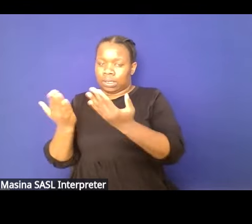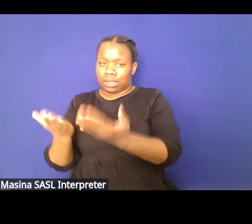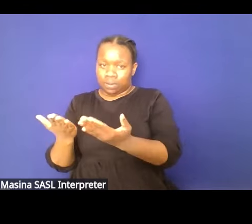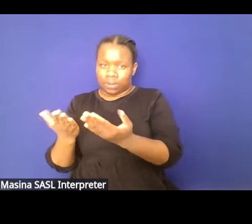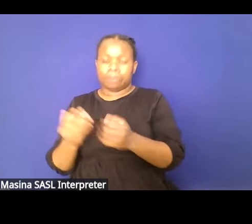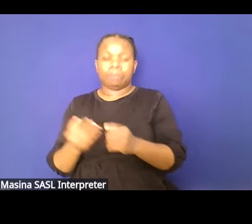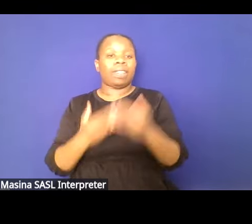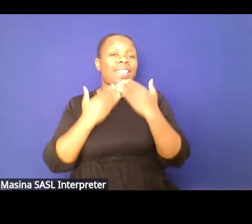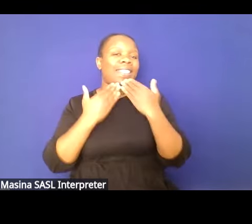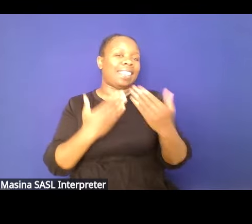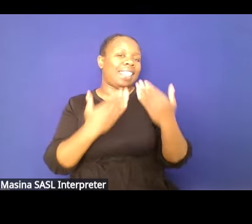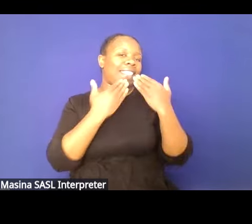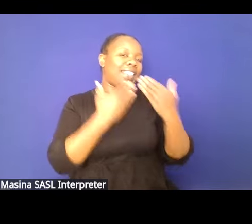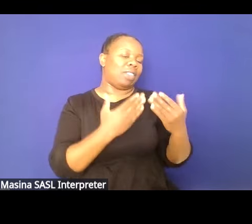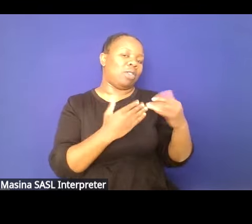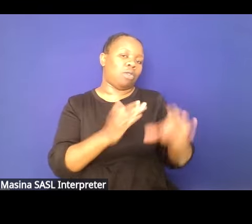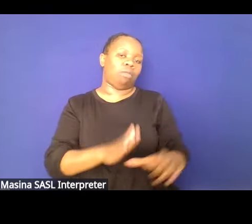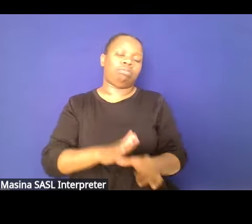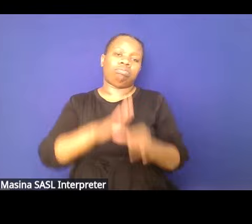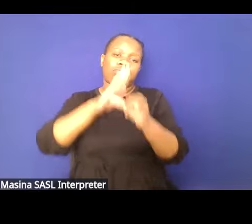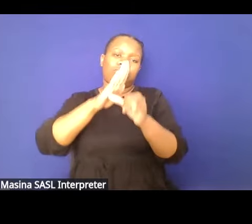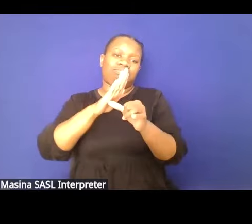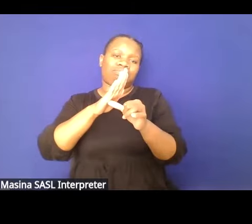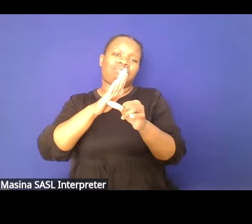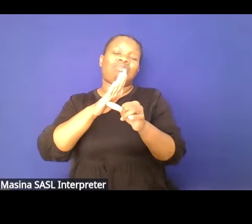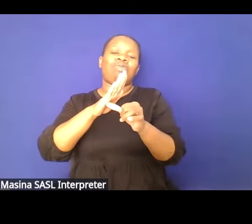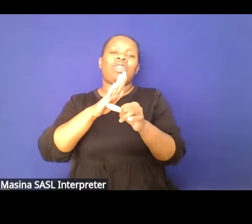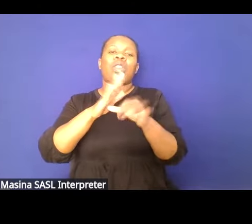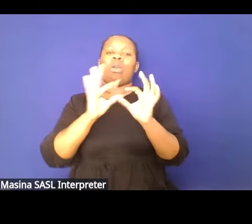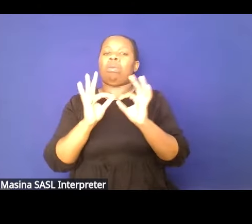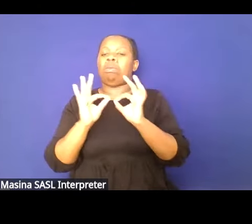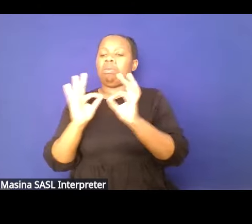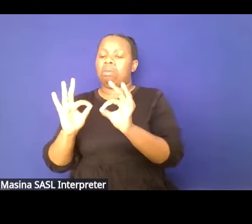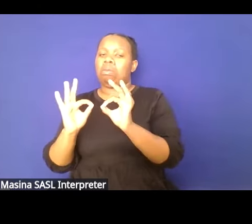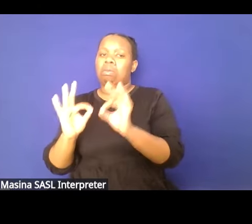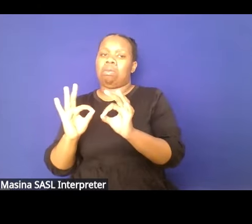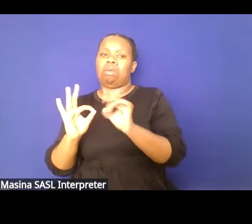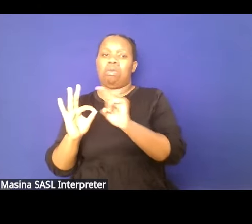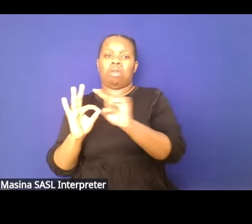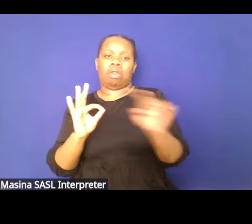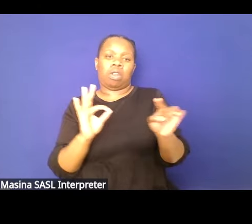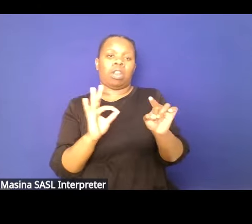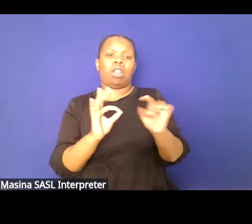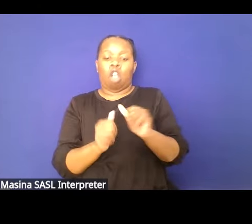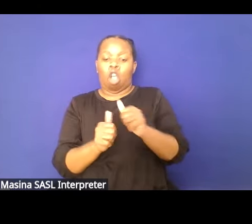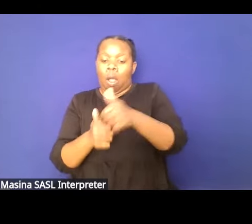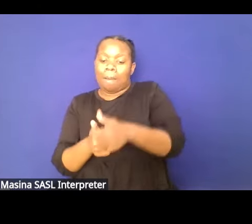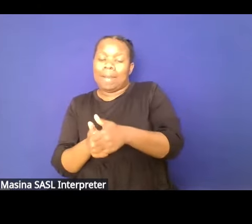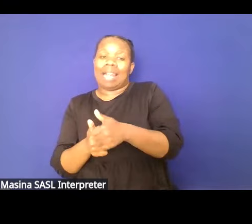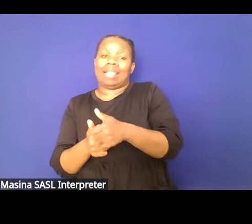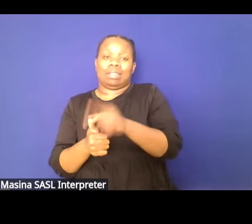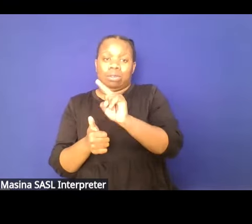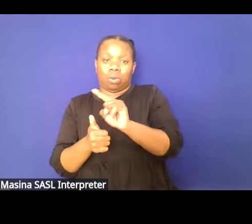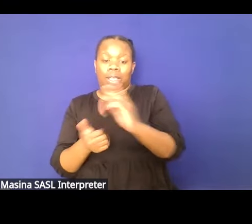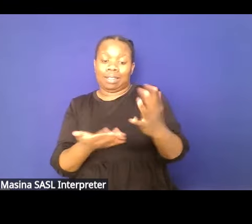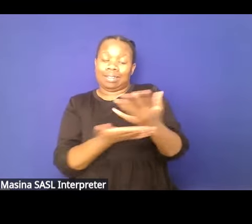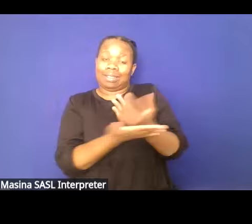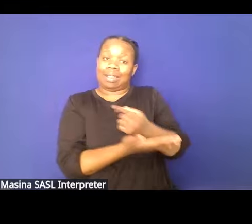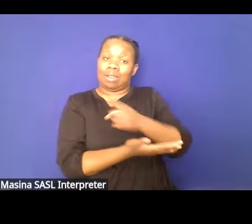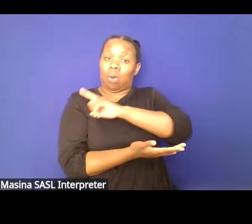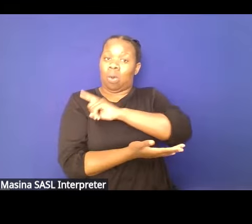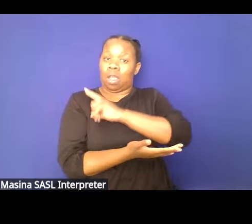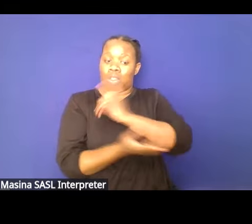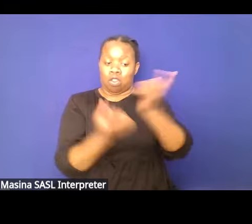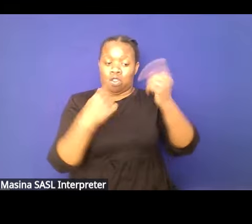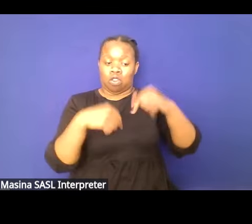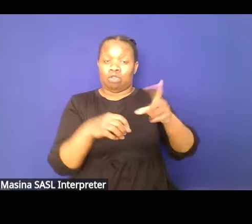for prioritizing accurate reporting and compliance. We take it that is the reason you have joined